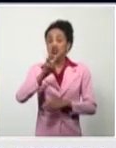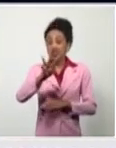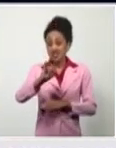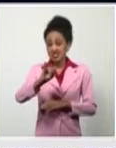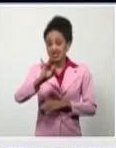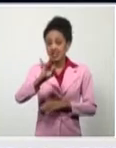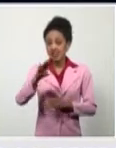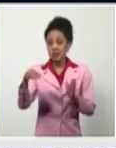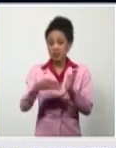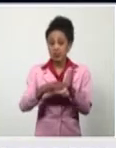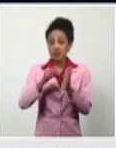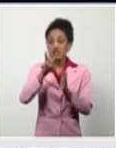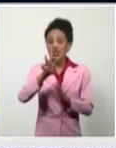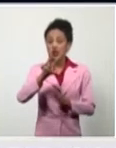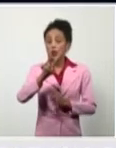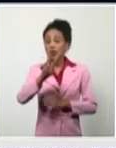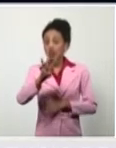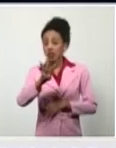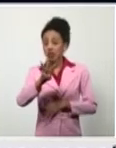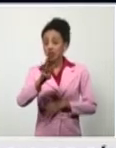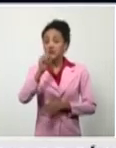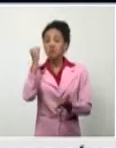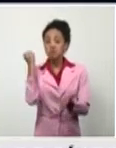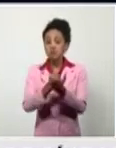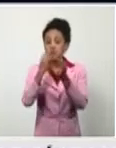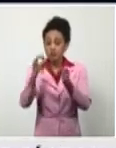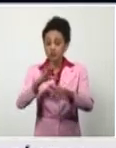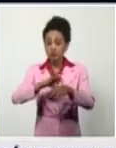387,623 confirmed cases,